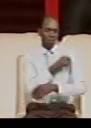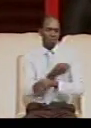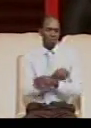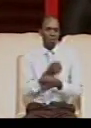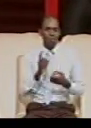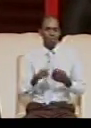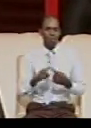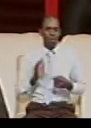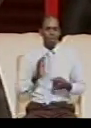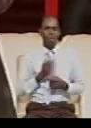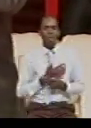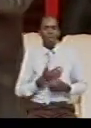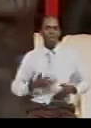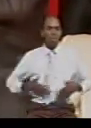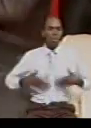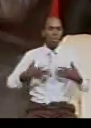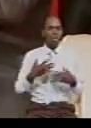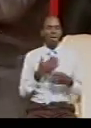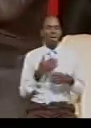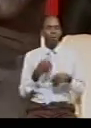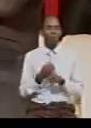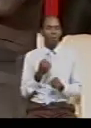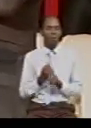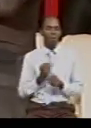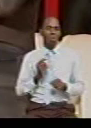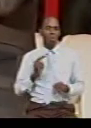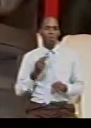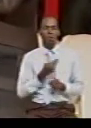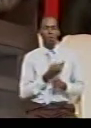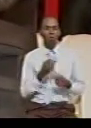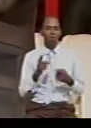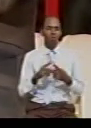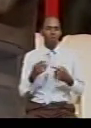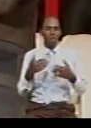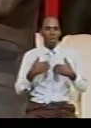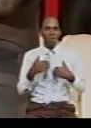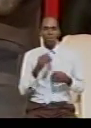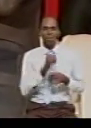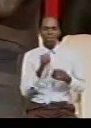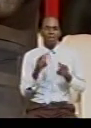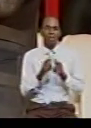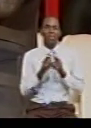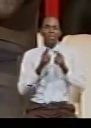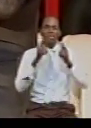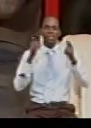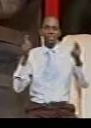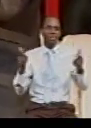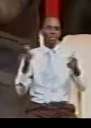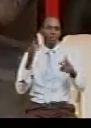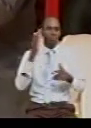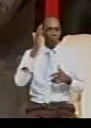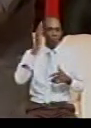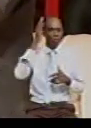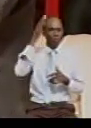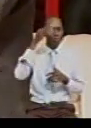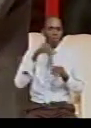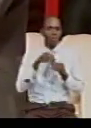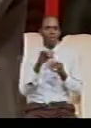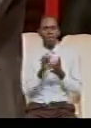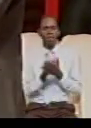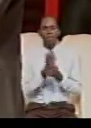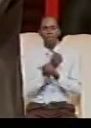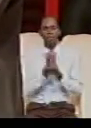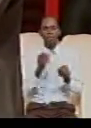lives, and it makes us to have a great future in that salvation. And it